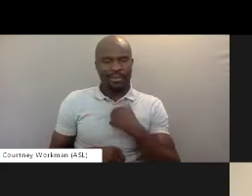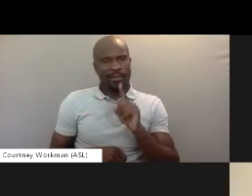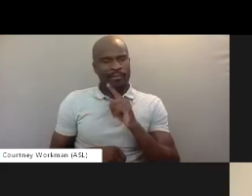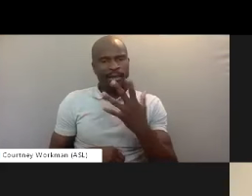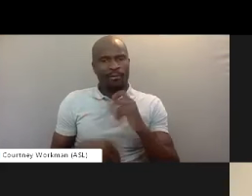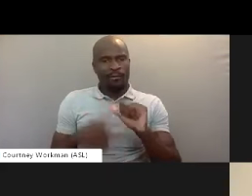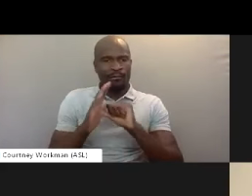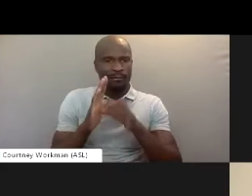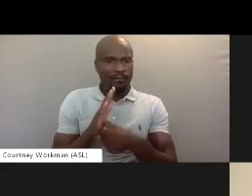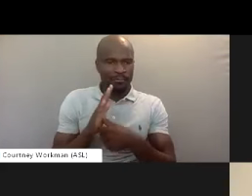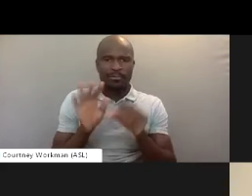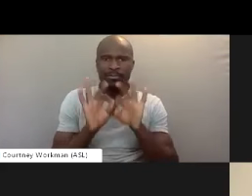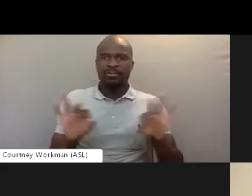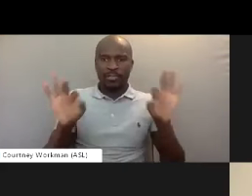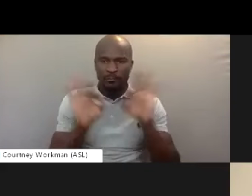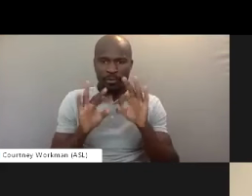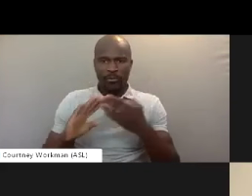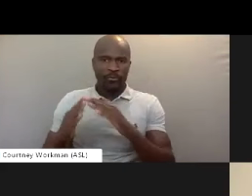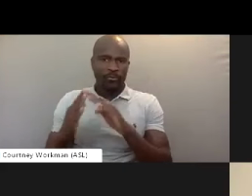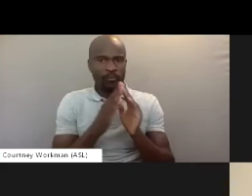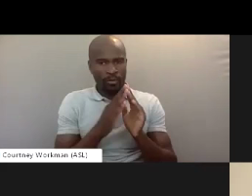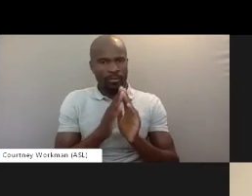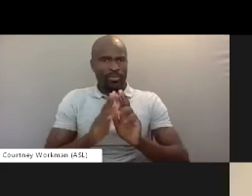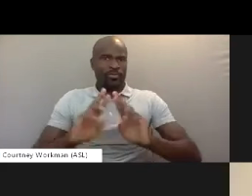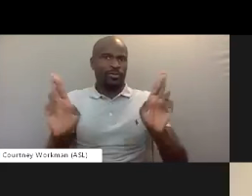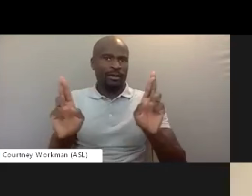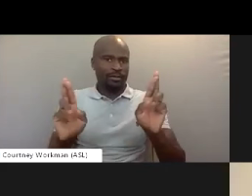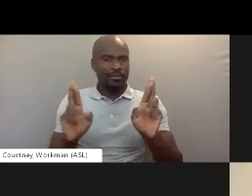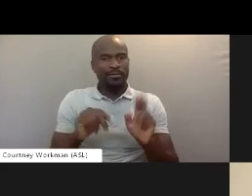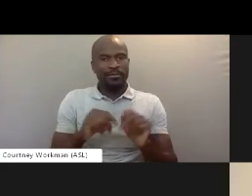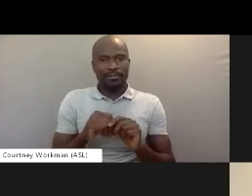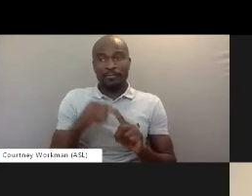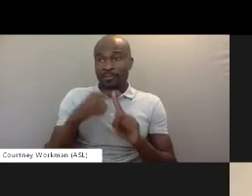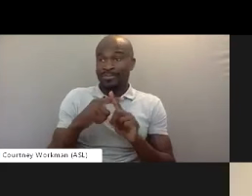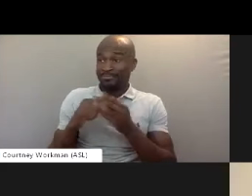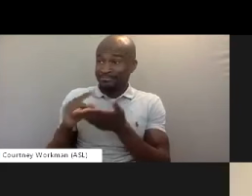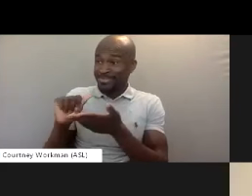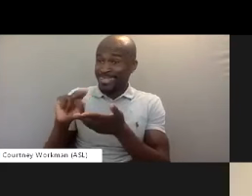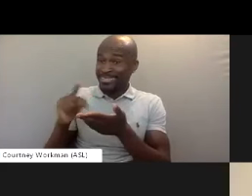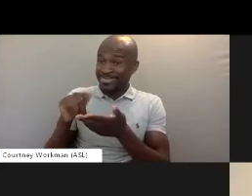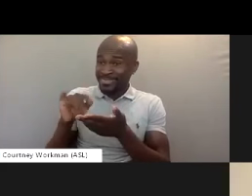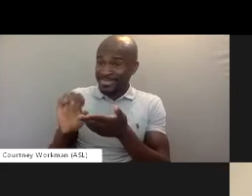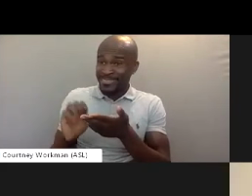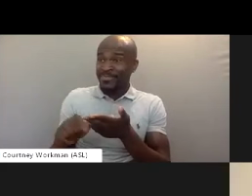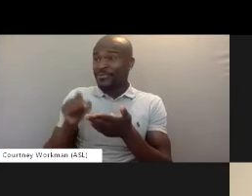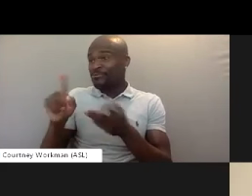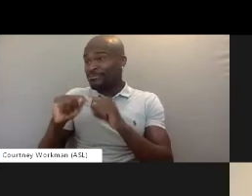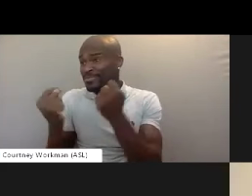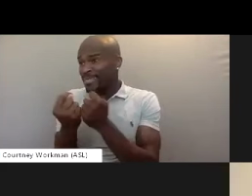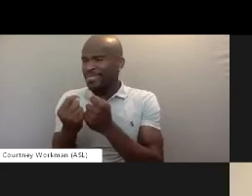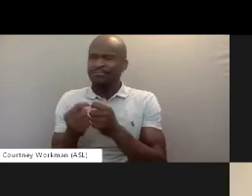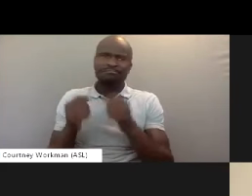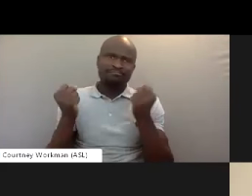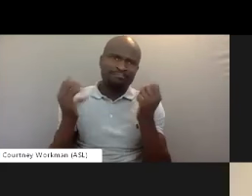is for communities to prepare proactively. And also a big shout out, Angie. You and your team have done so much preparedness work in communities across